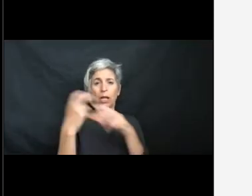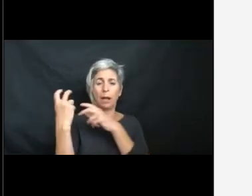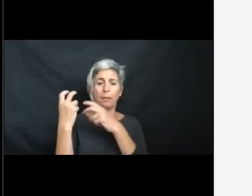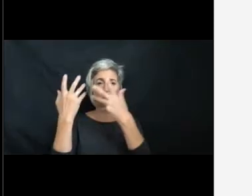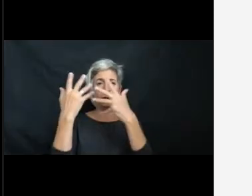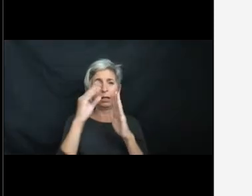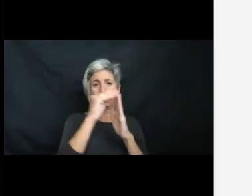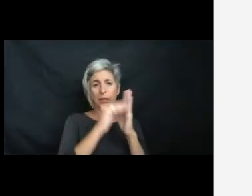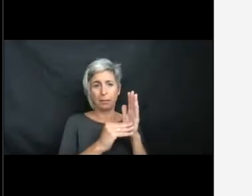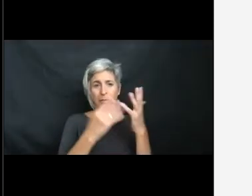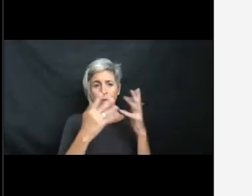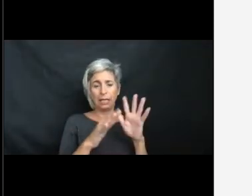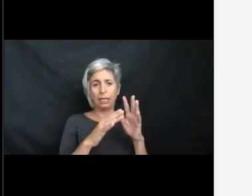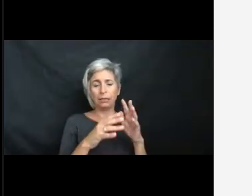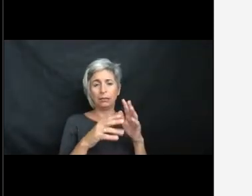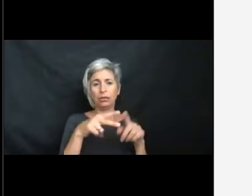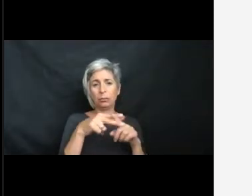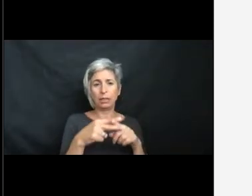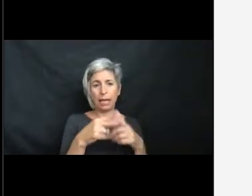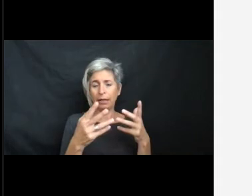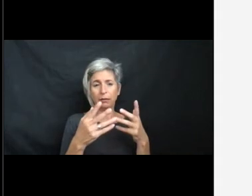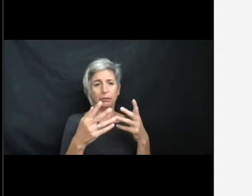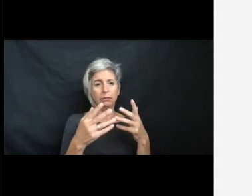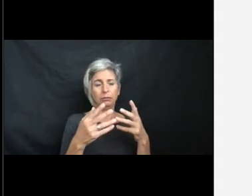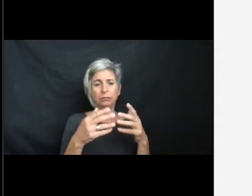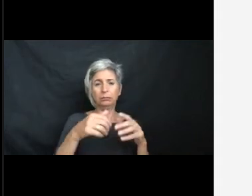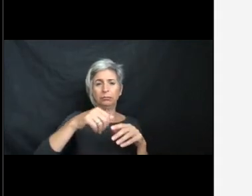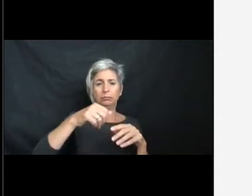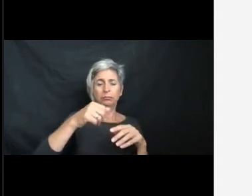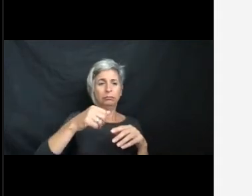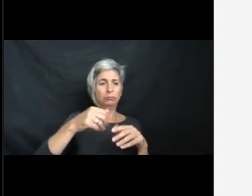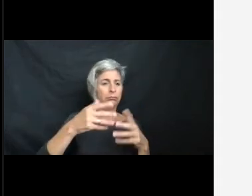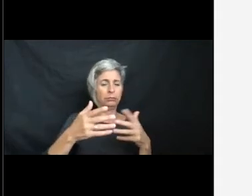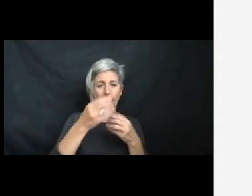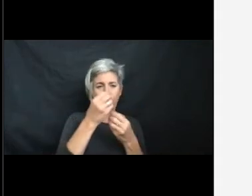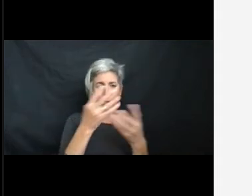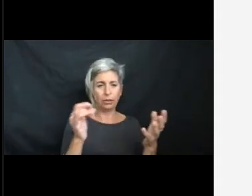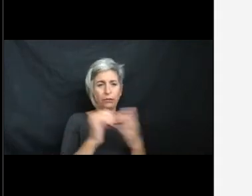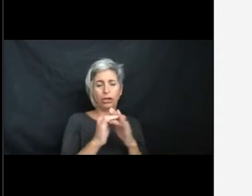your mechanical, electric, plumbing, subcontractor information.